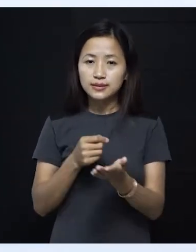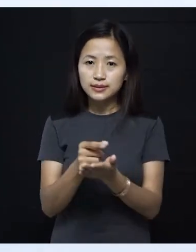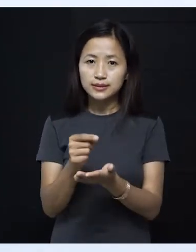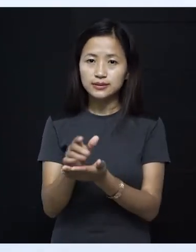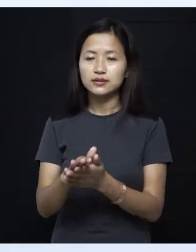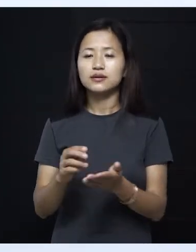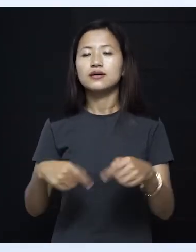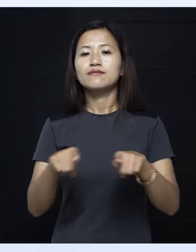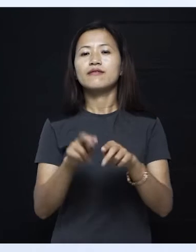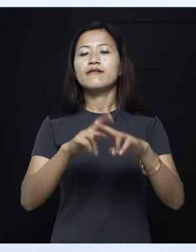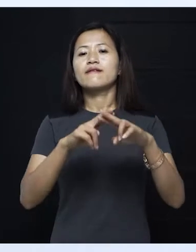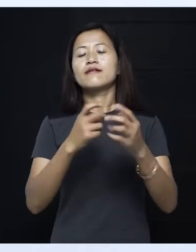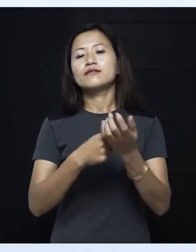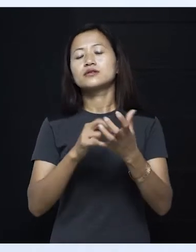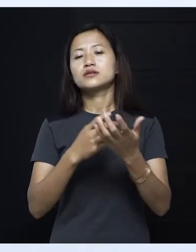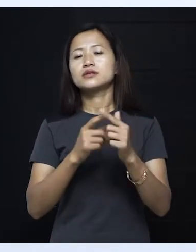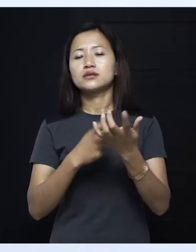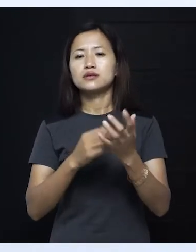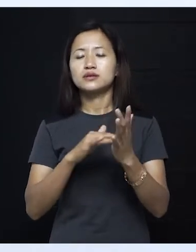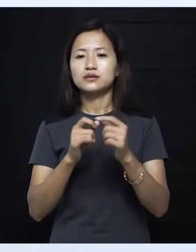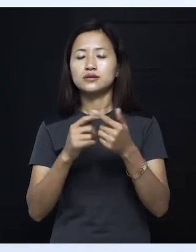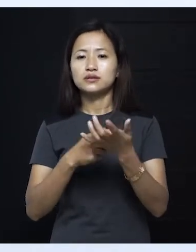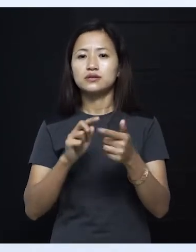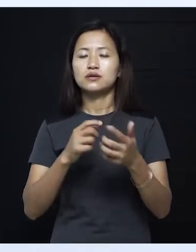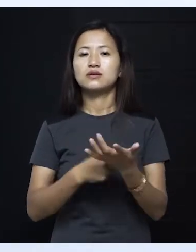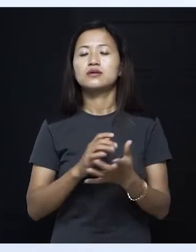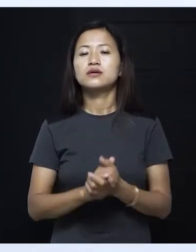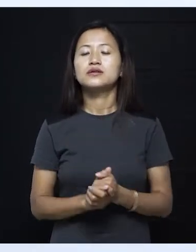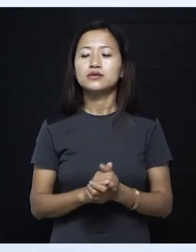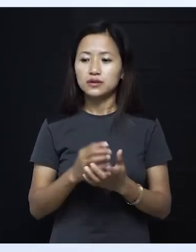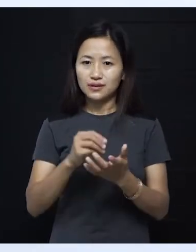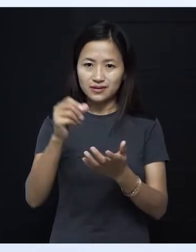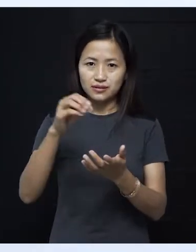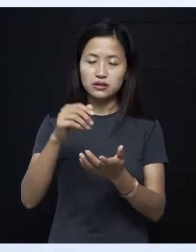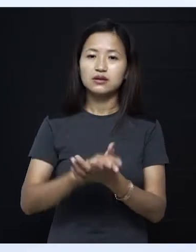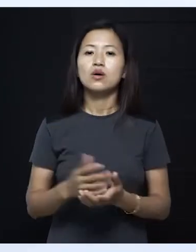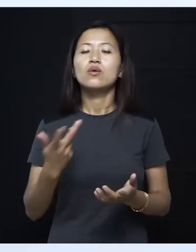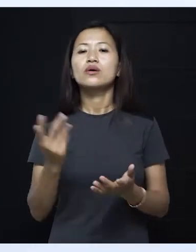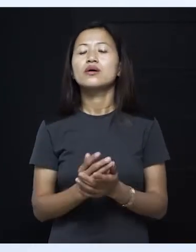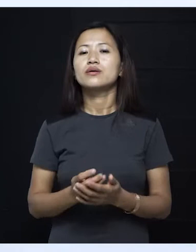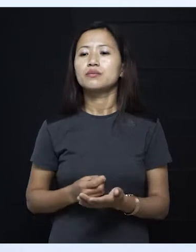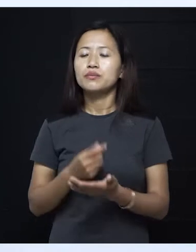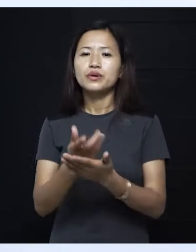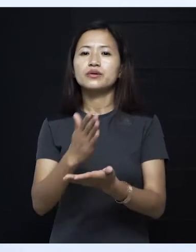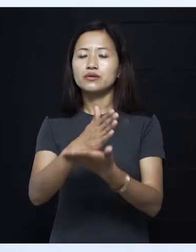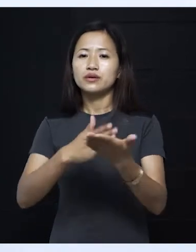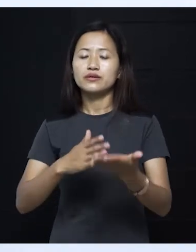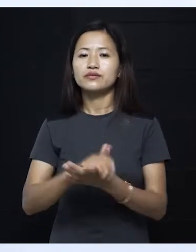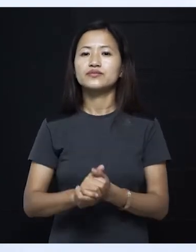and fertilizers. Now subsidy means where the farmers, okay, they will be paying only